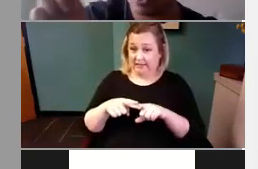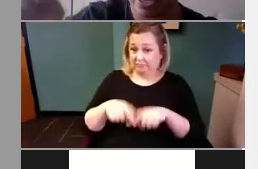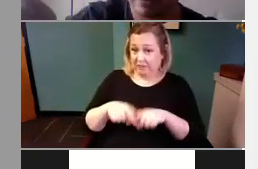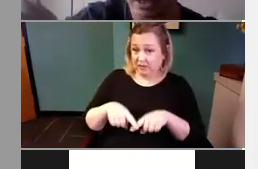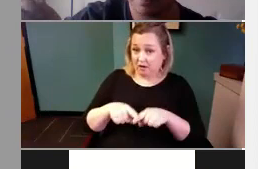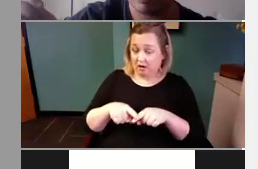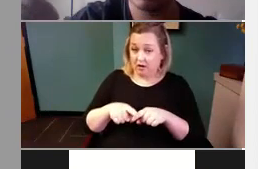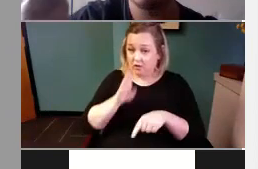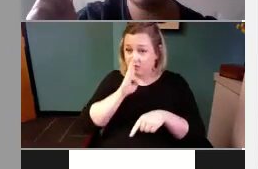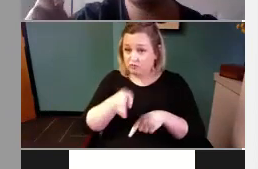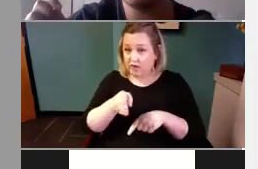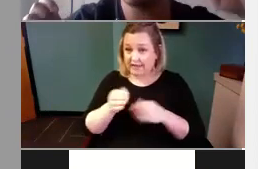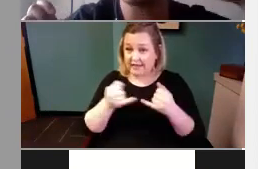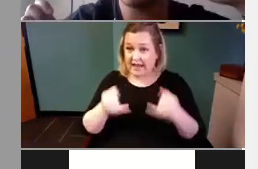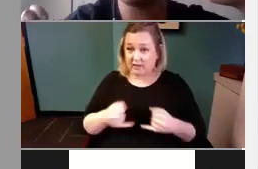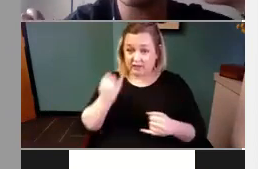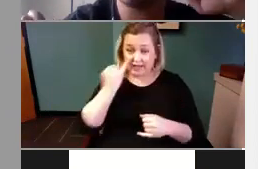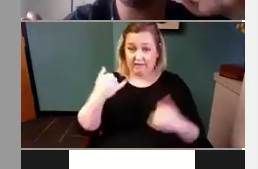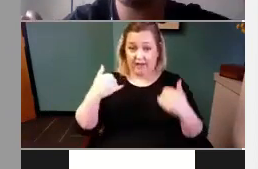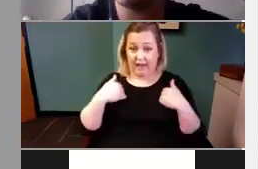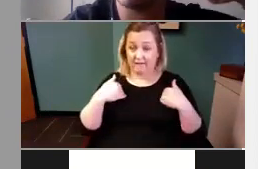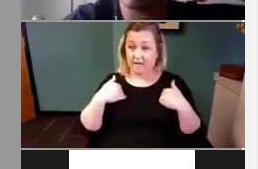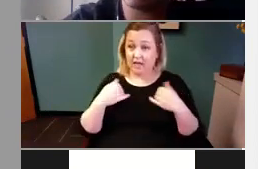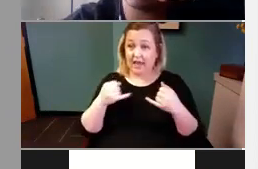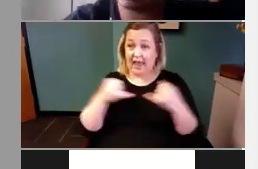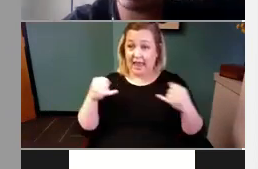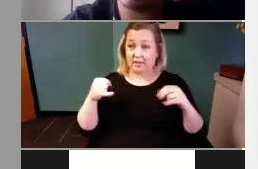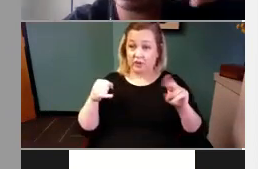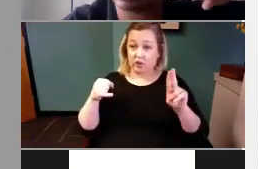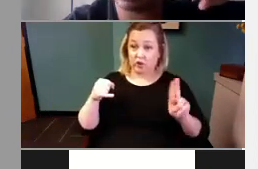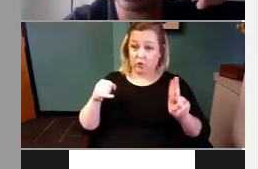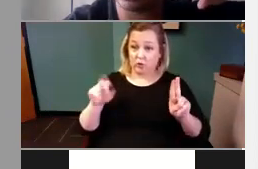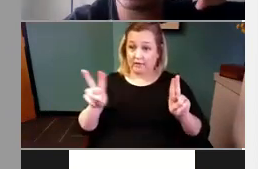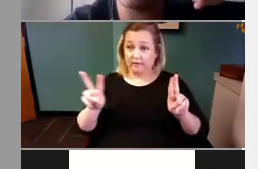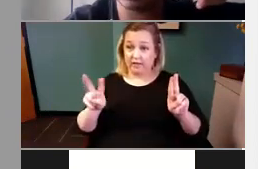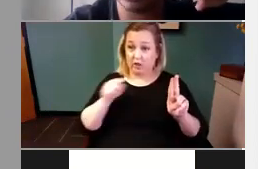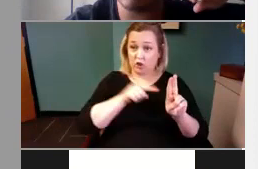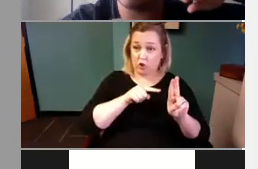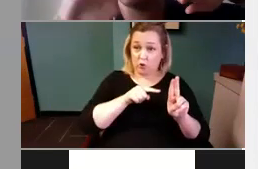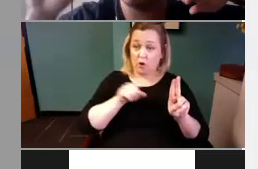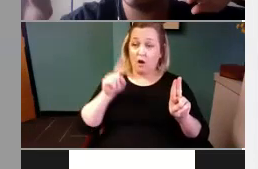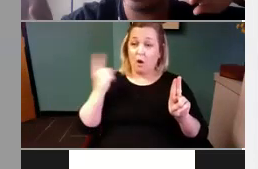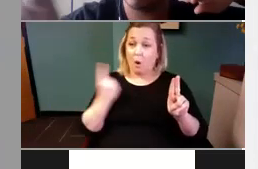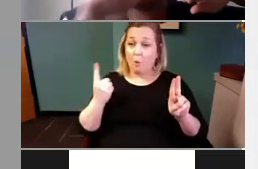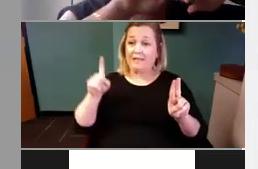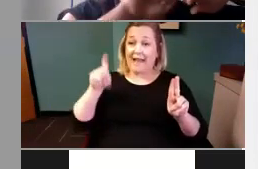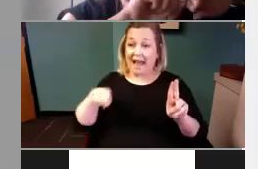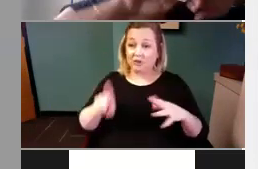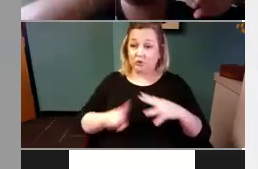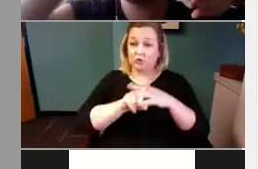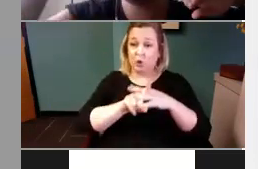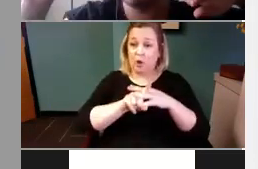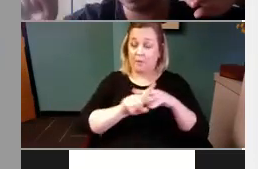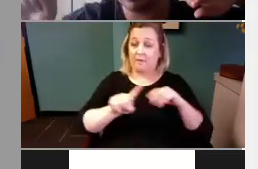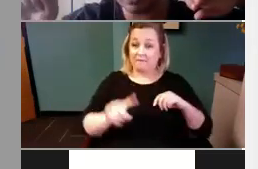an edge U and V, where U must always appear before, or basically in sorting sense to the left of V, where an